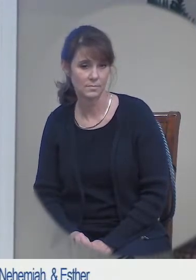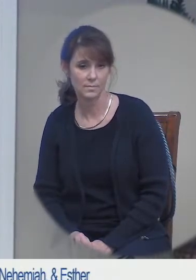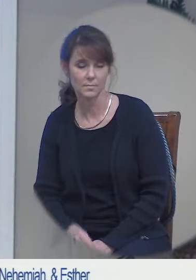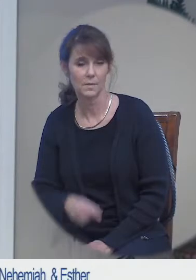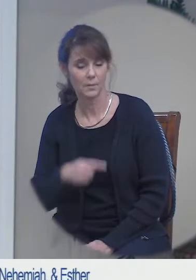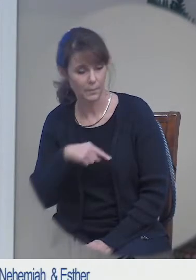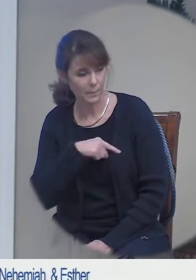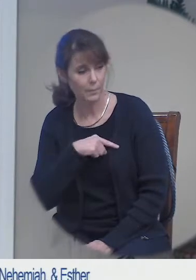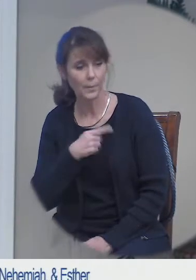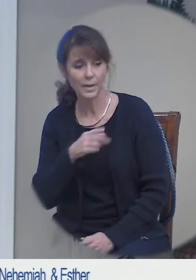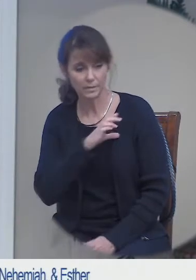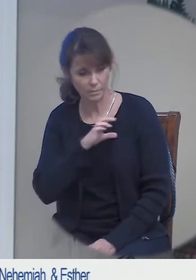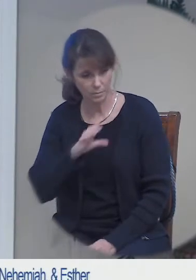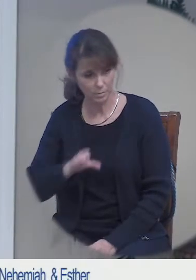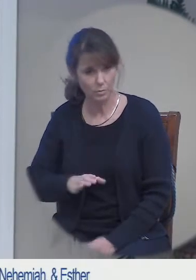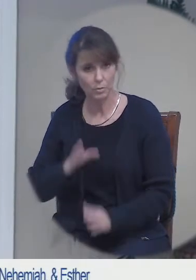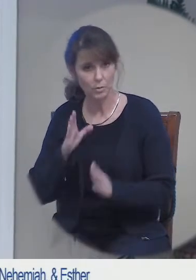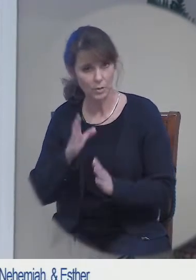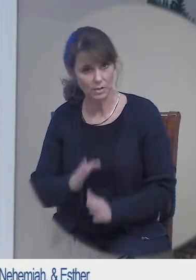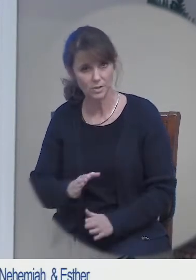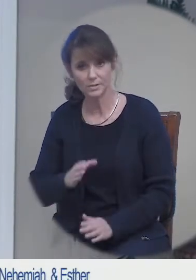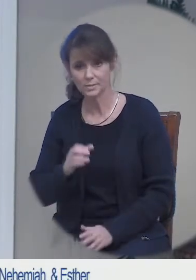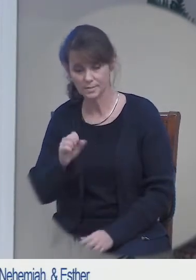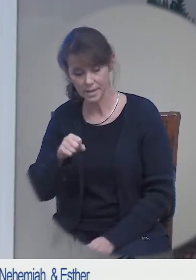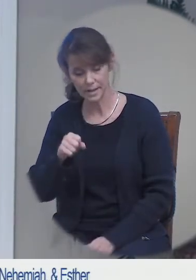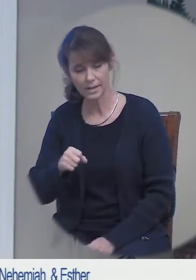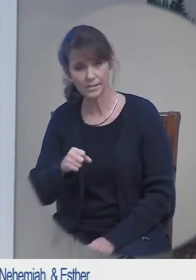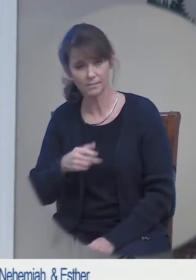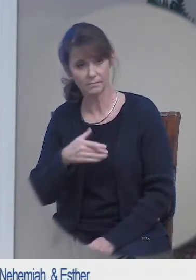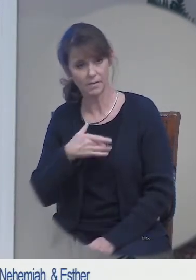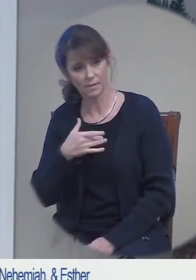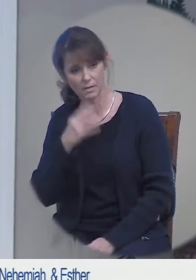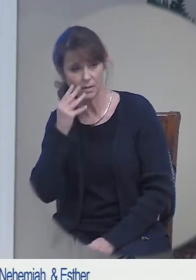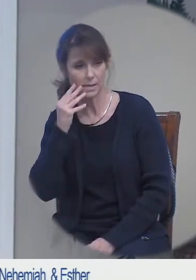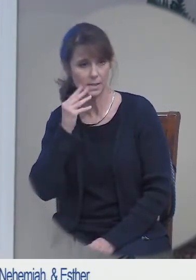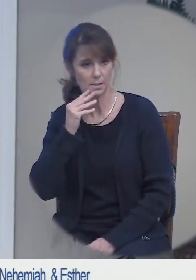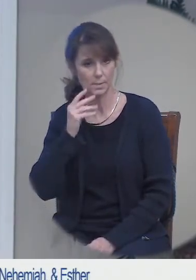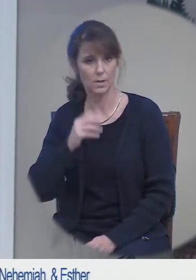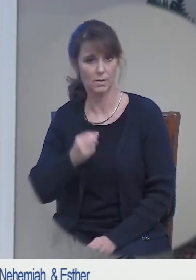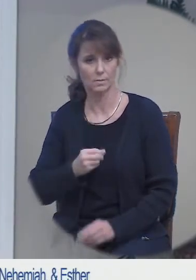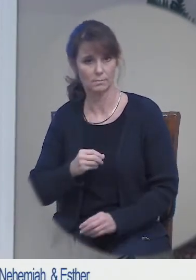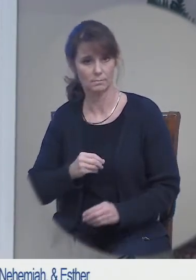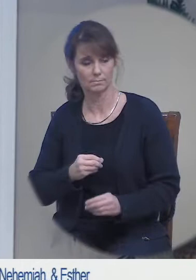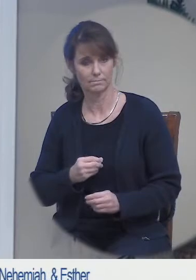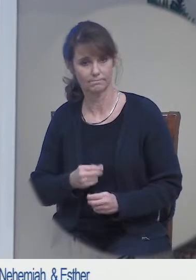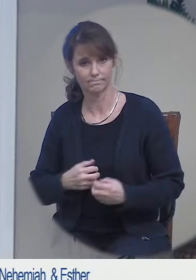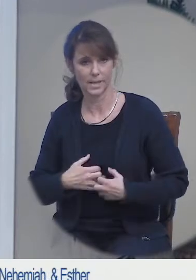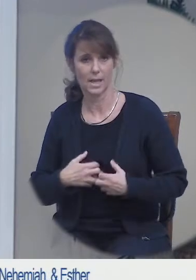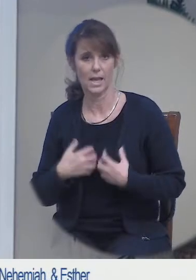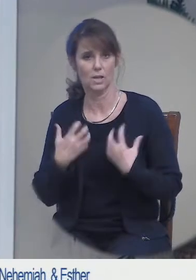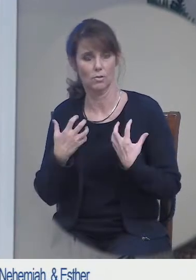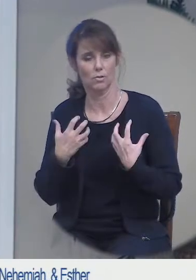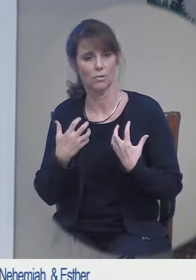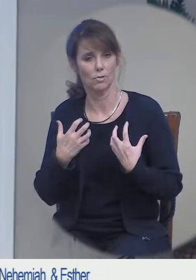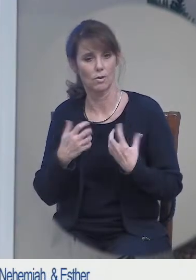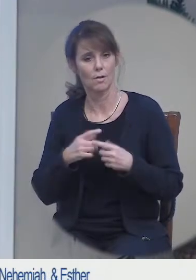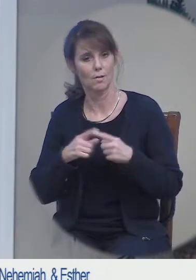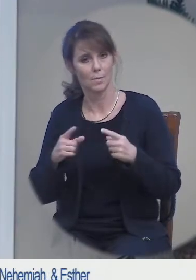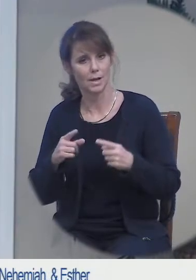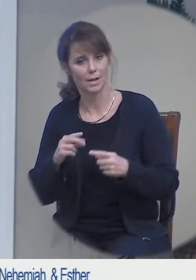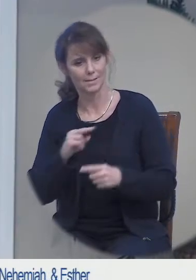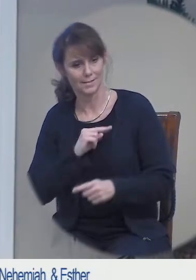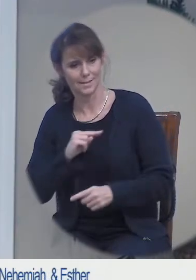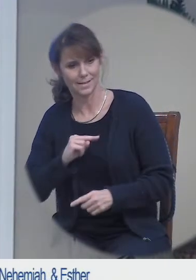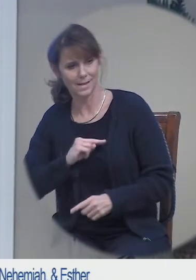get angry. But the fact of the matter, Nehemiah and Jesus himself shows us when wrong is all around